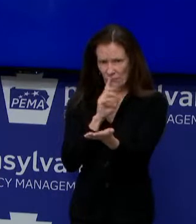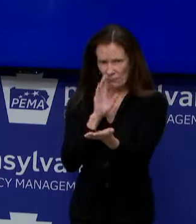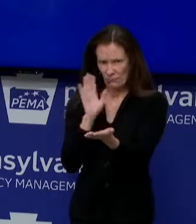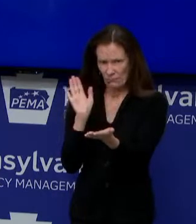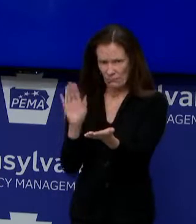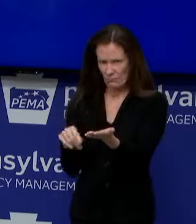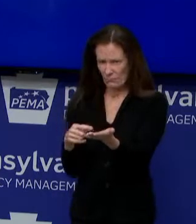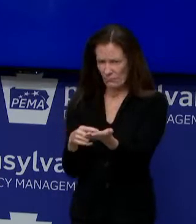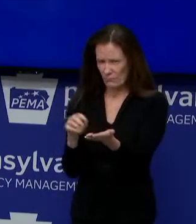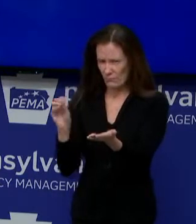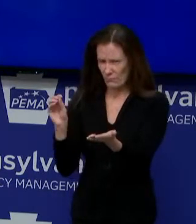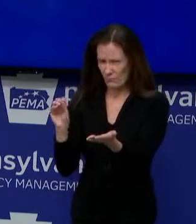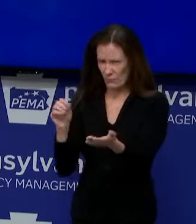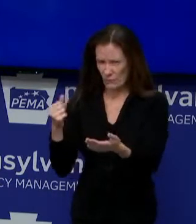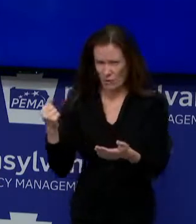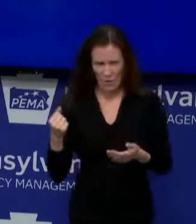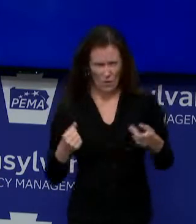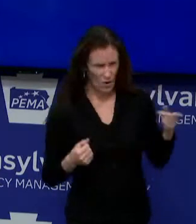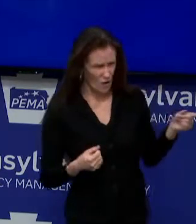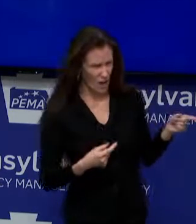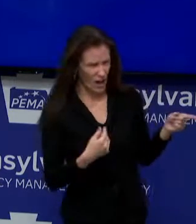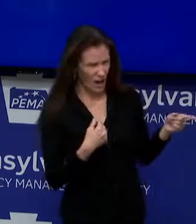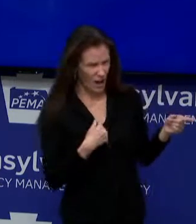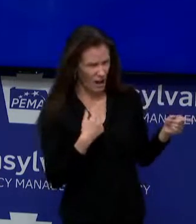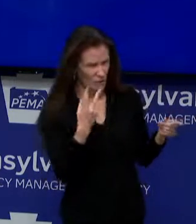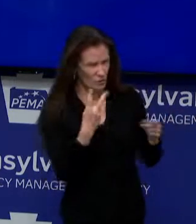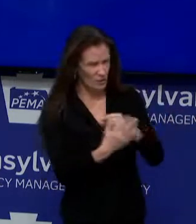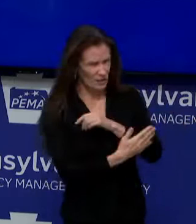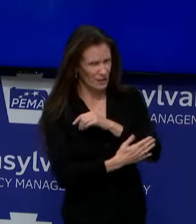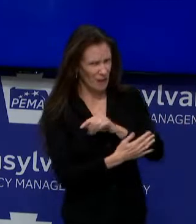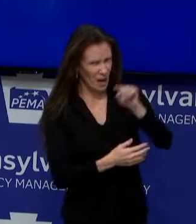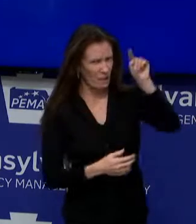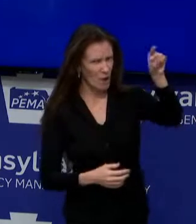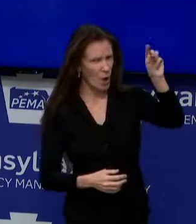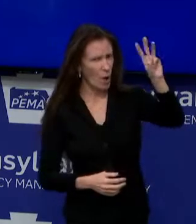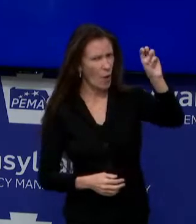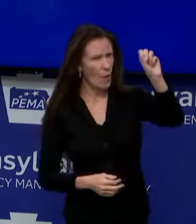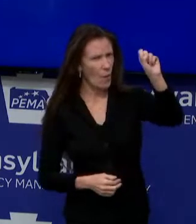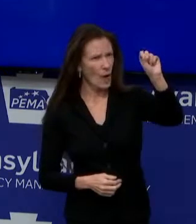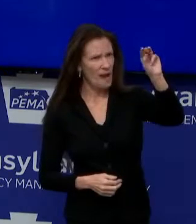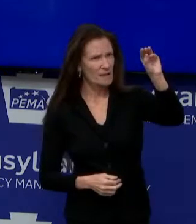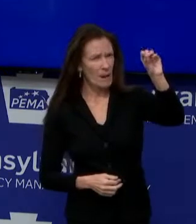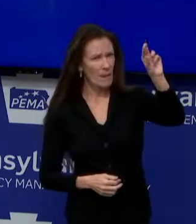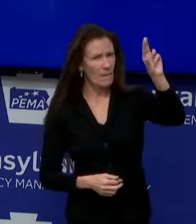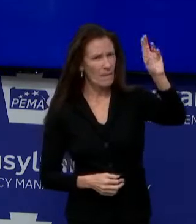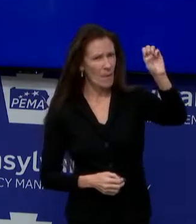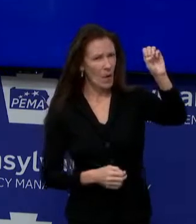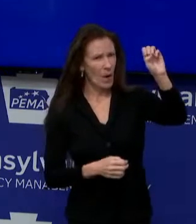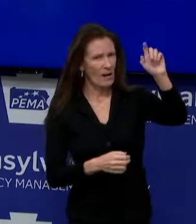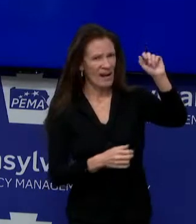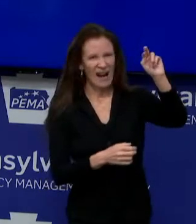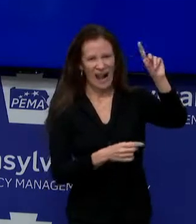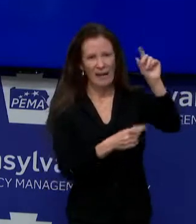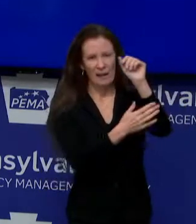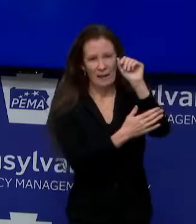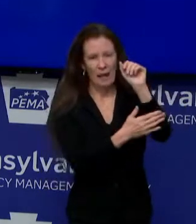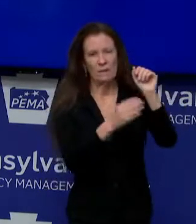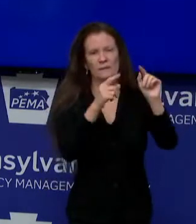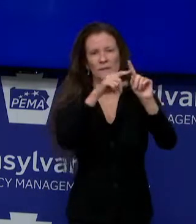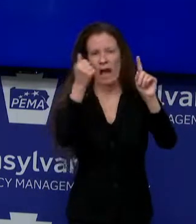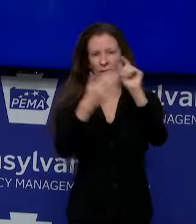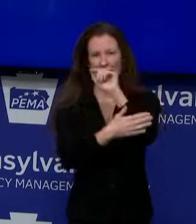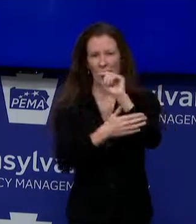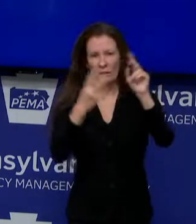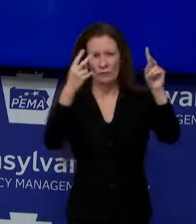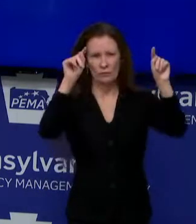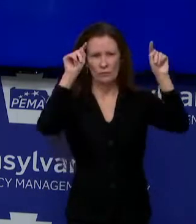district with 2 counties, Westmoreland and Allegheny, one of which tossed them and the other one's keeping them. If those mail-in ballots that didn't have